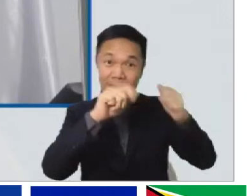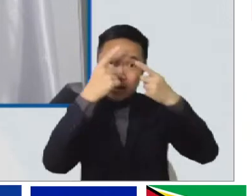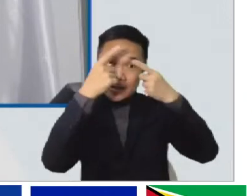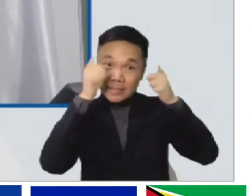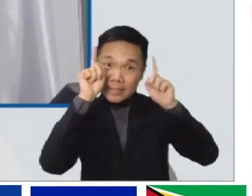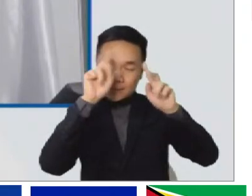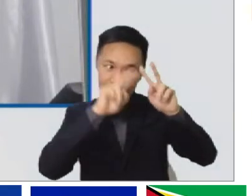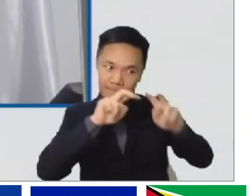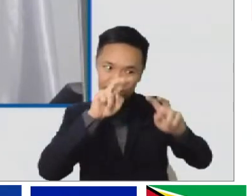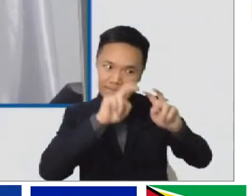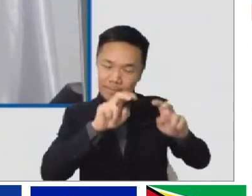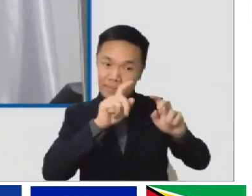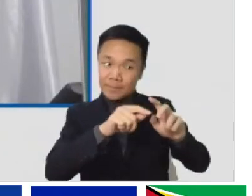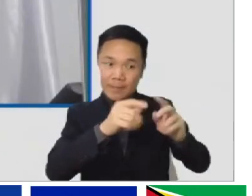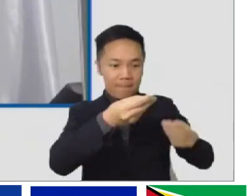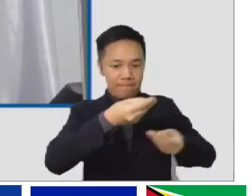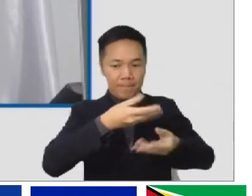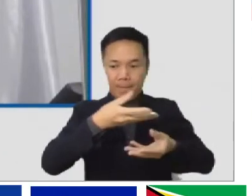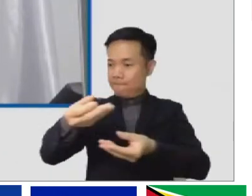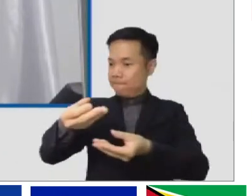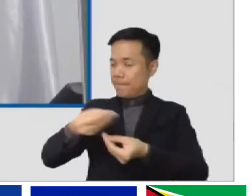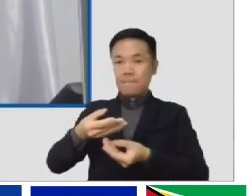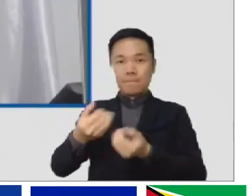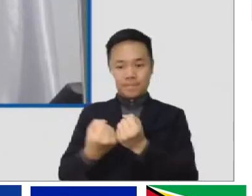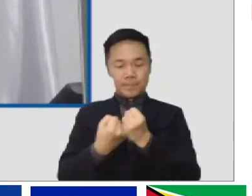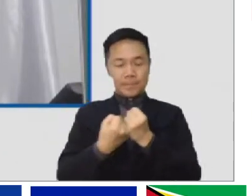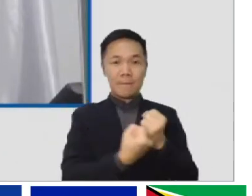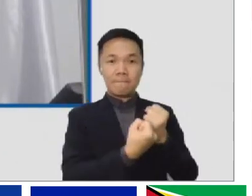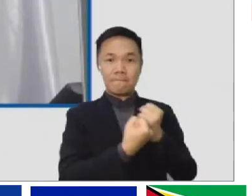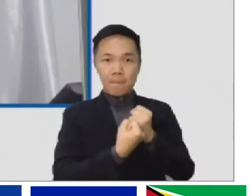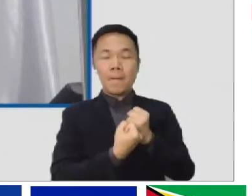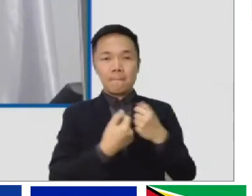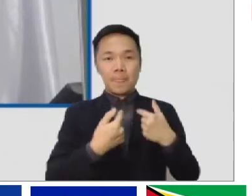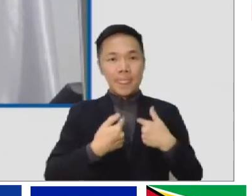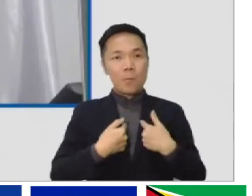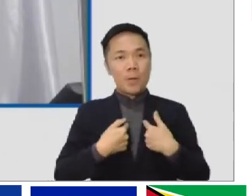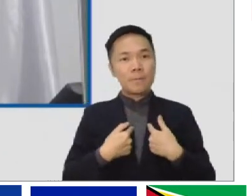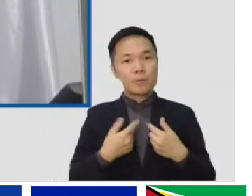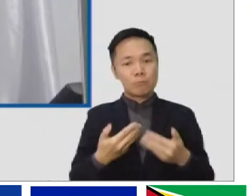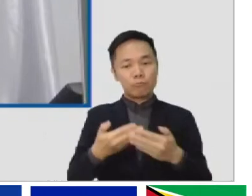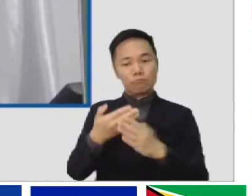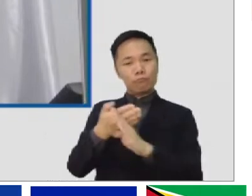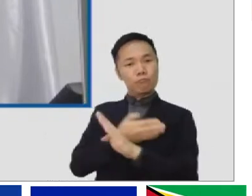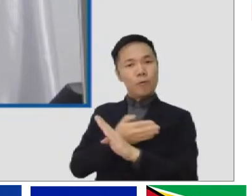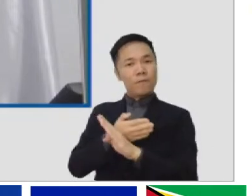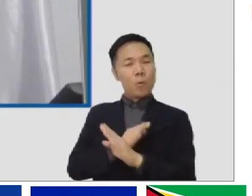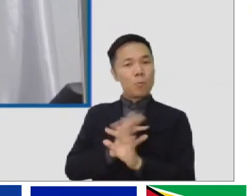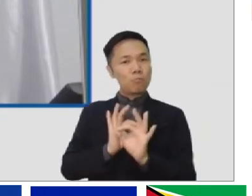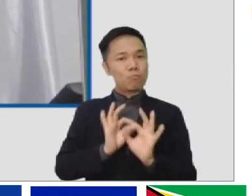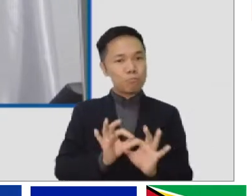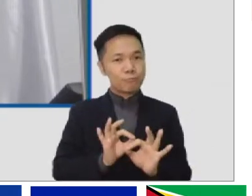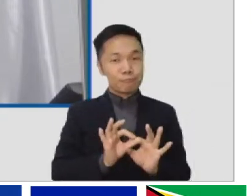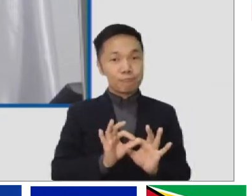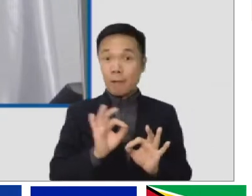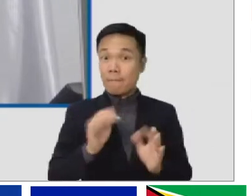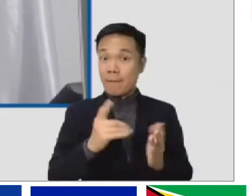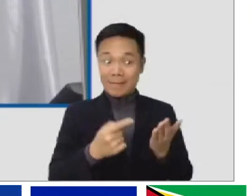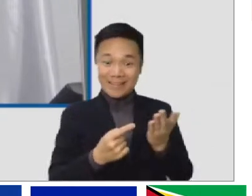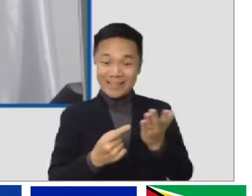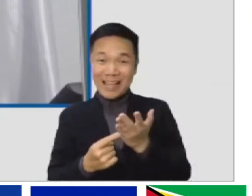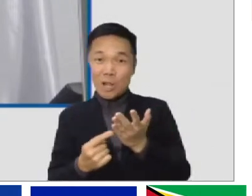respond to hazards. This is an innovation and technology job that should